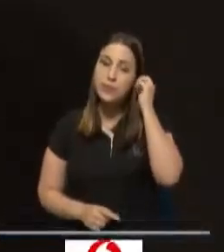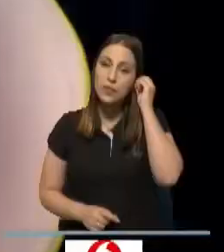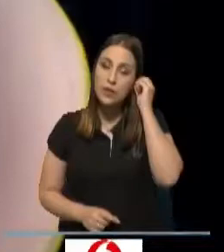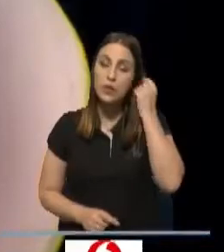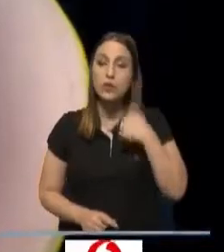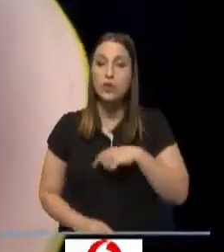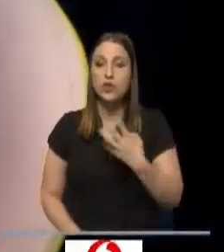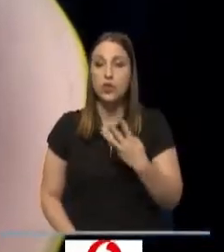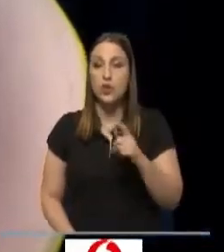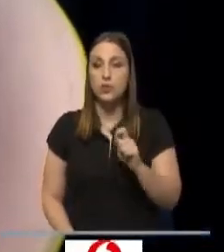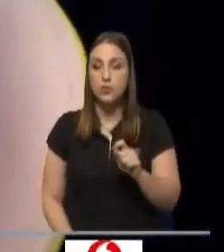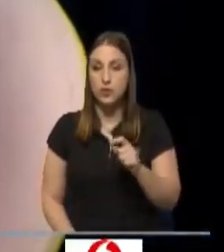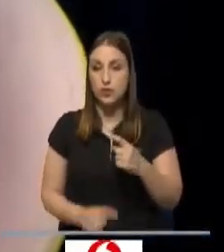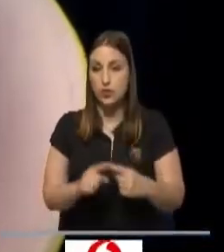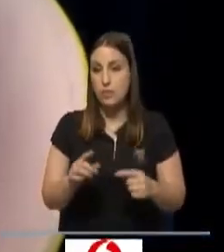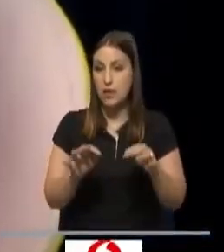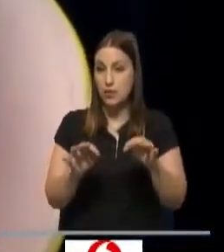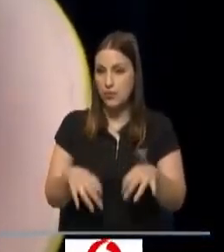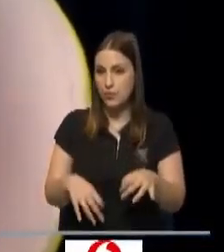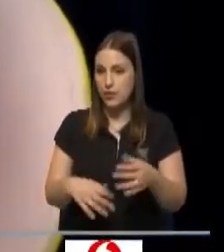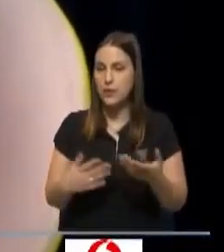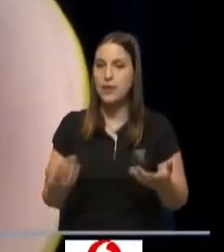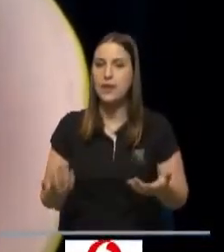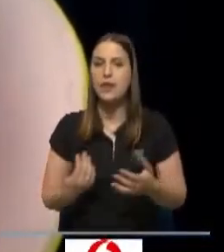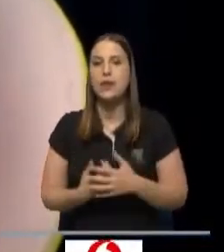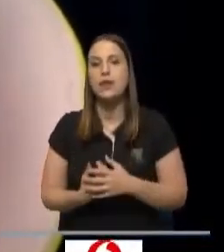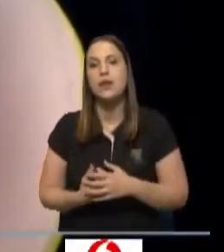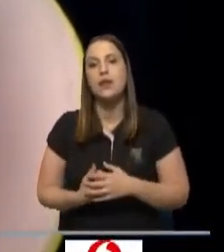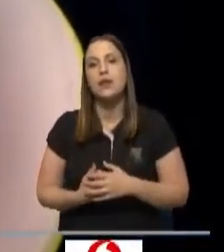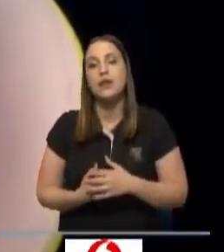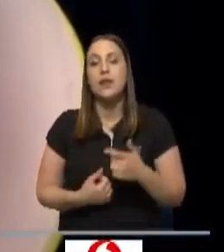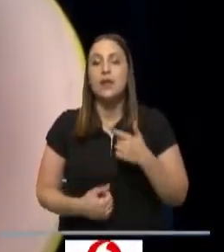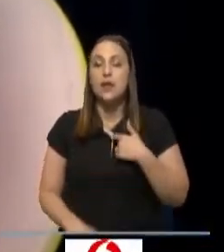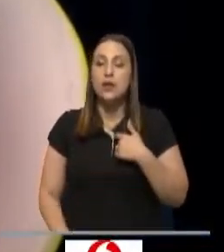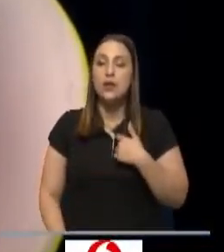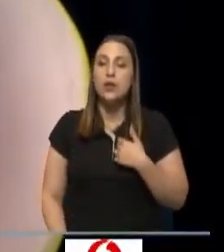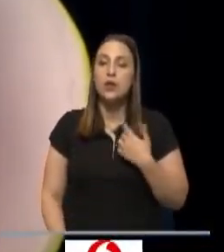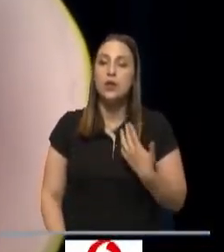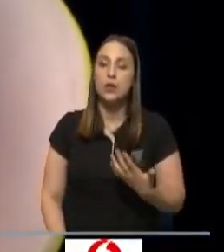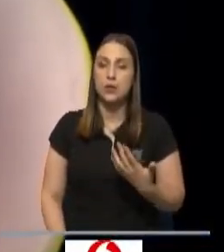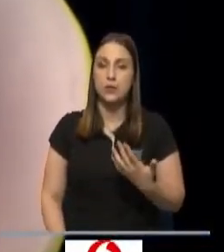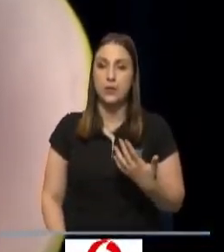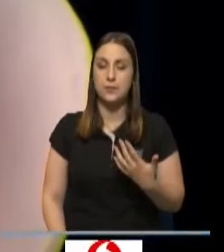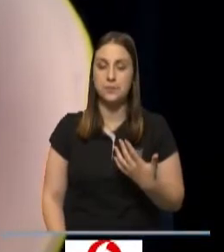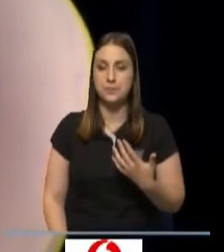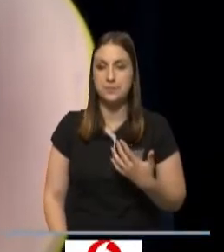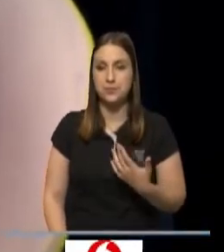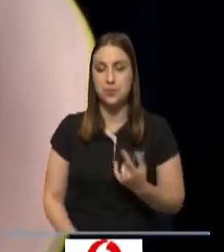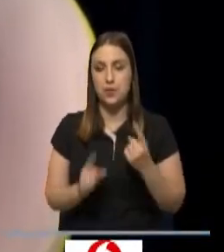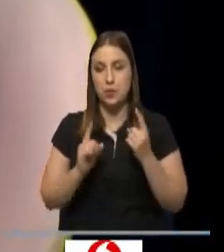contribution. We have 4.5 minutes from the end. And so I would like to begin